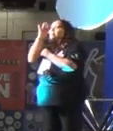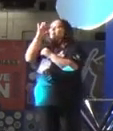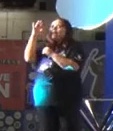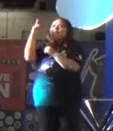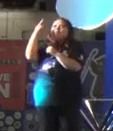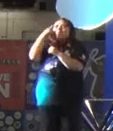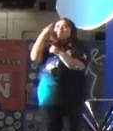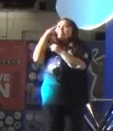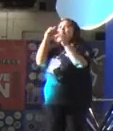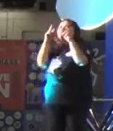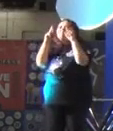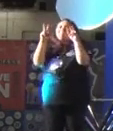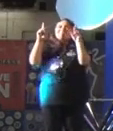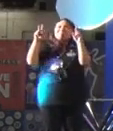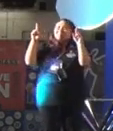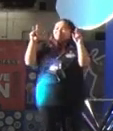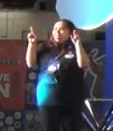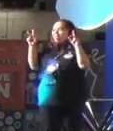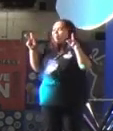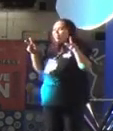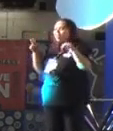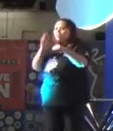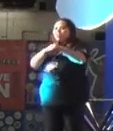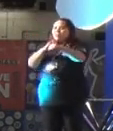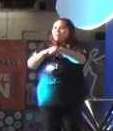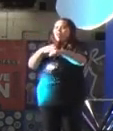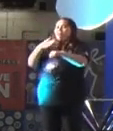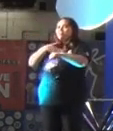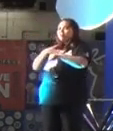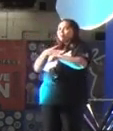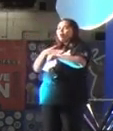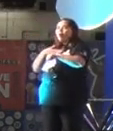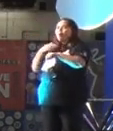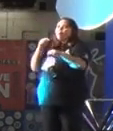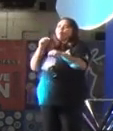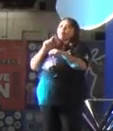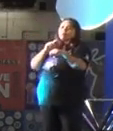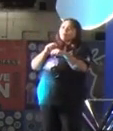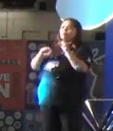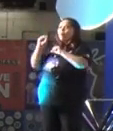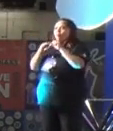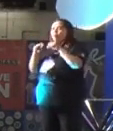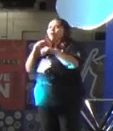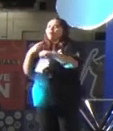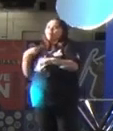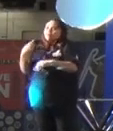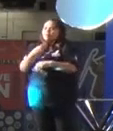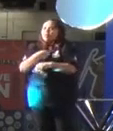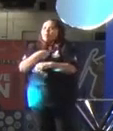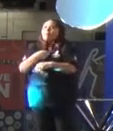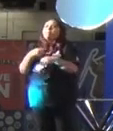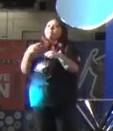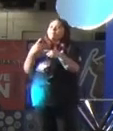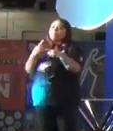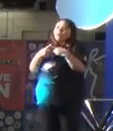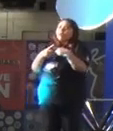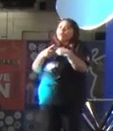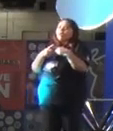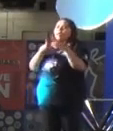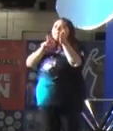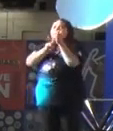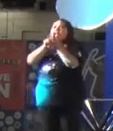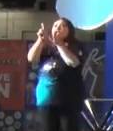what we do. Because he wanted us to ask big questions about the